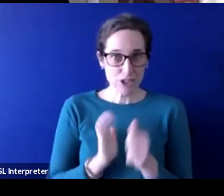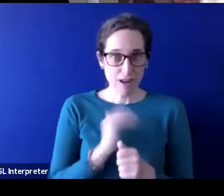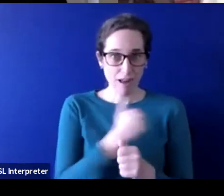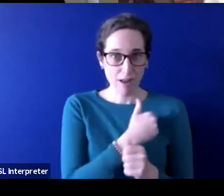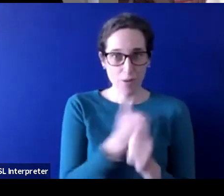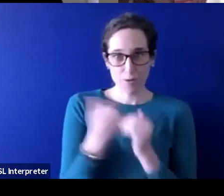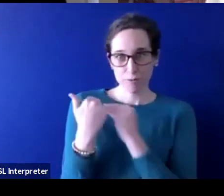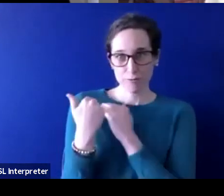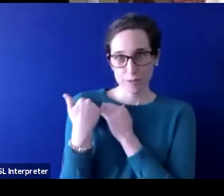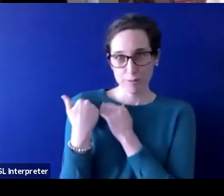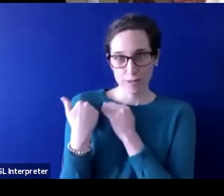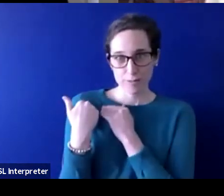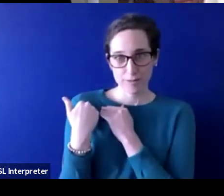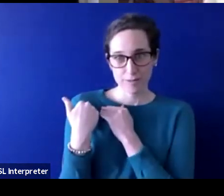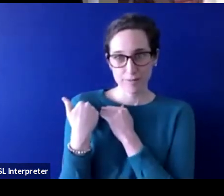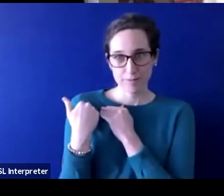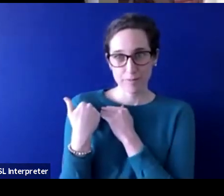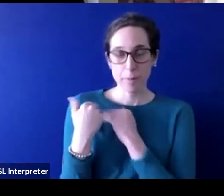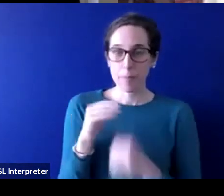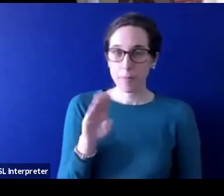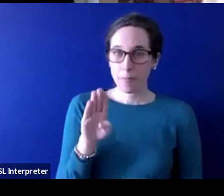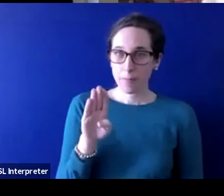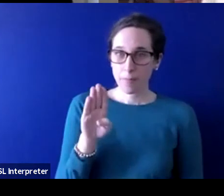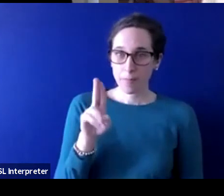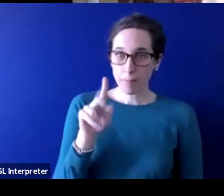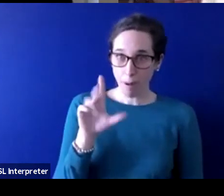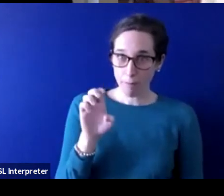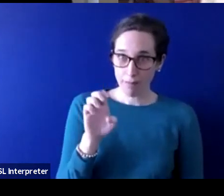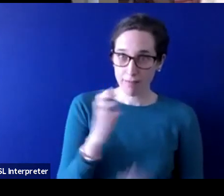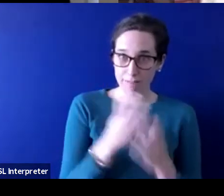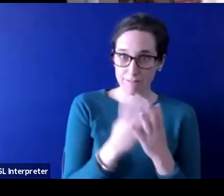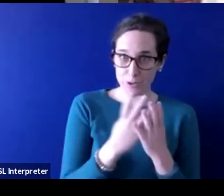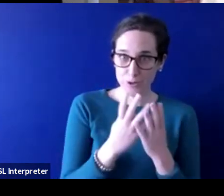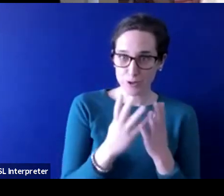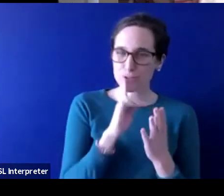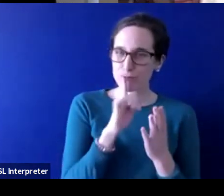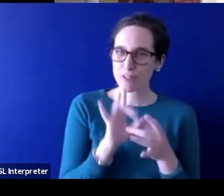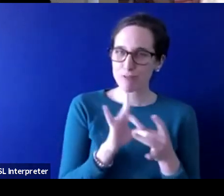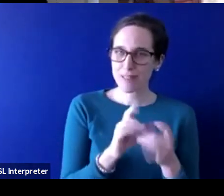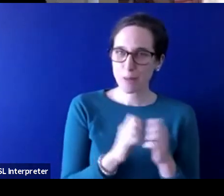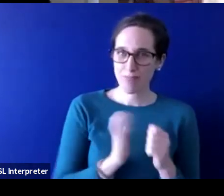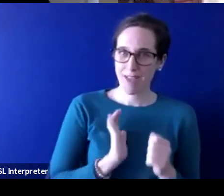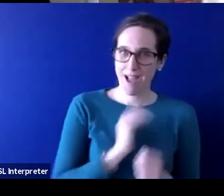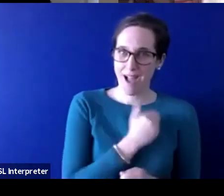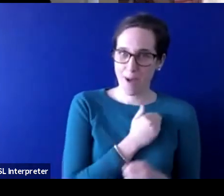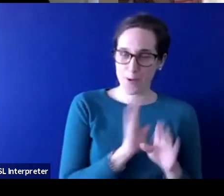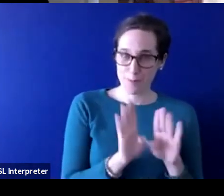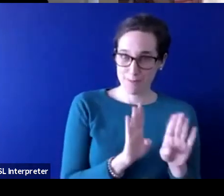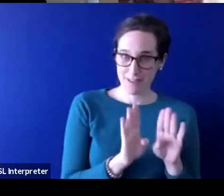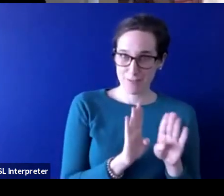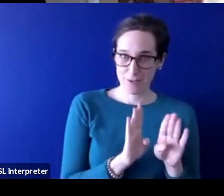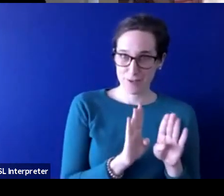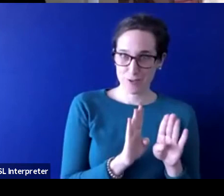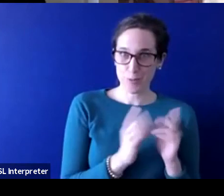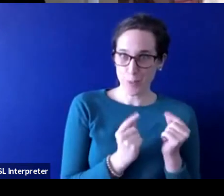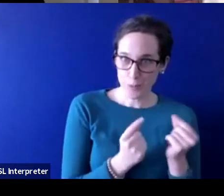bubbles, what's fed to us is partly because of how we're behaving, right, on the social network, and it's